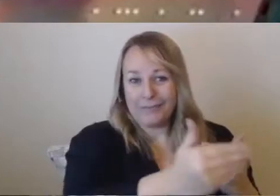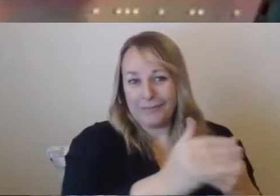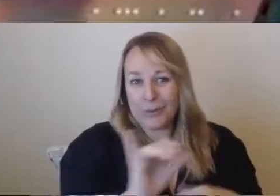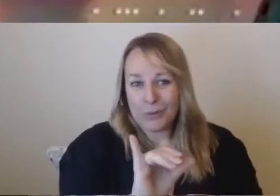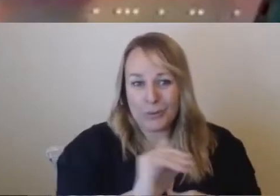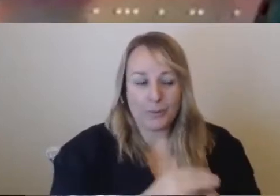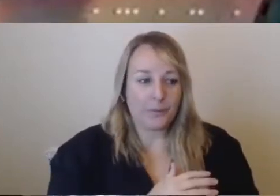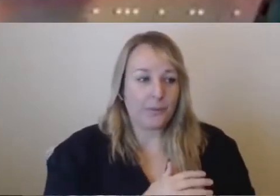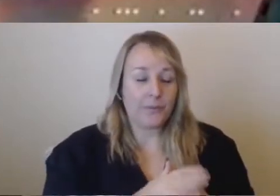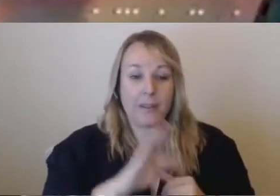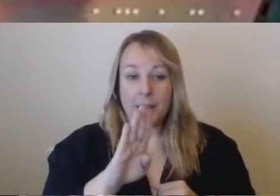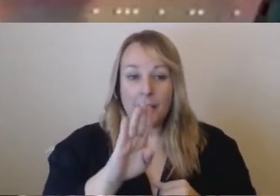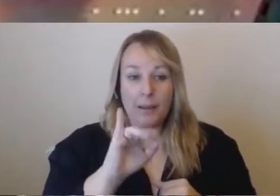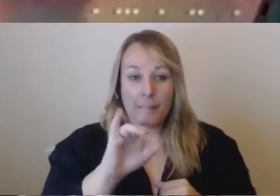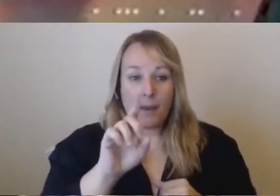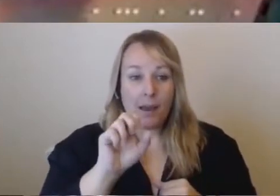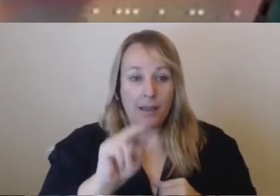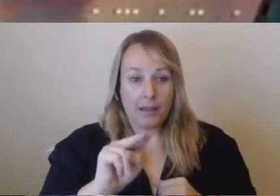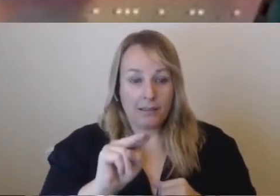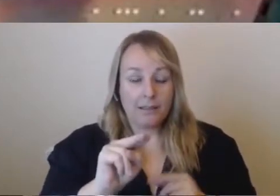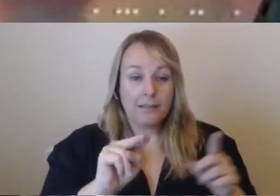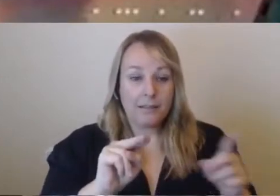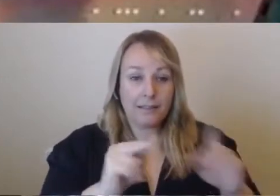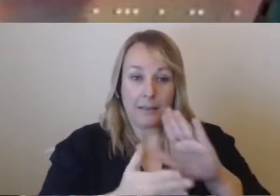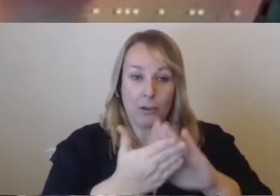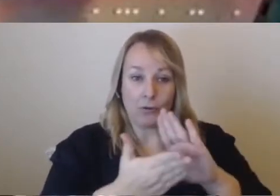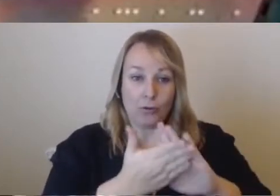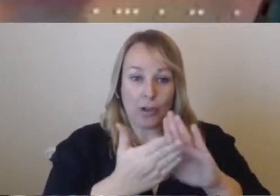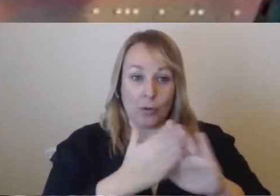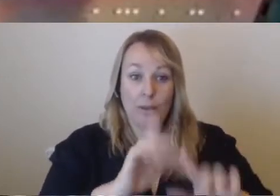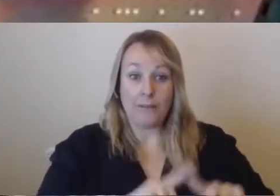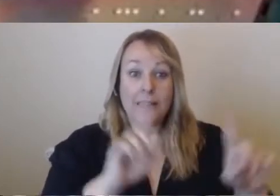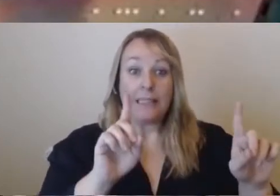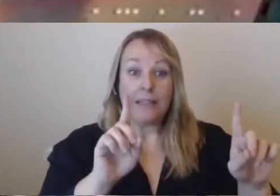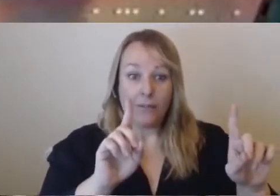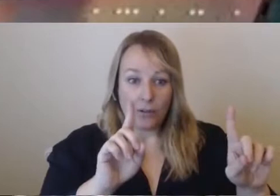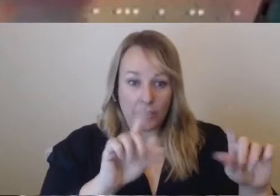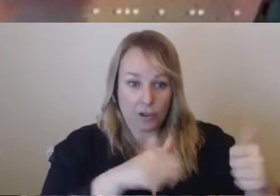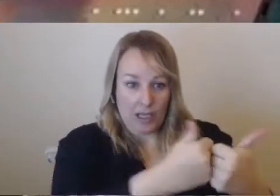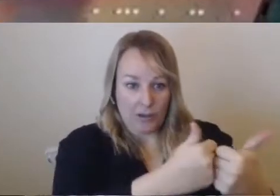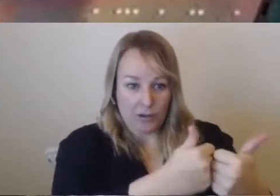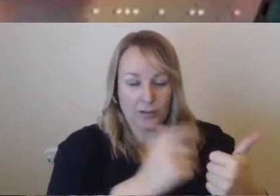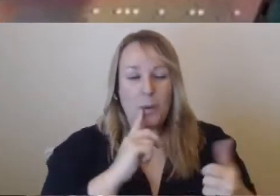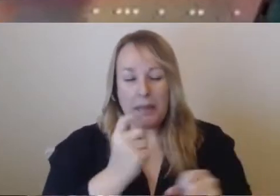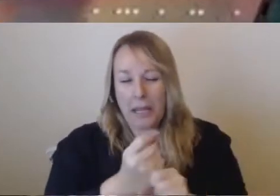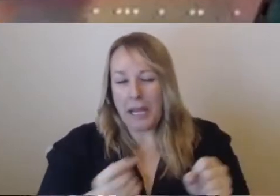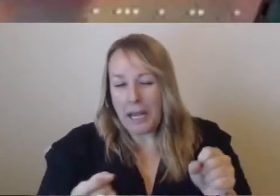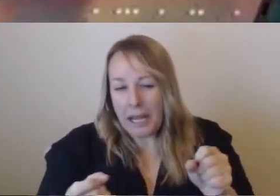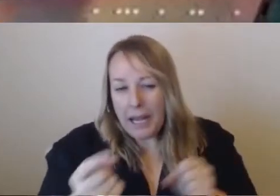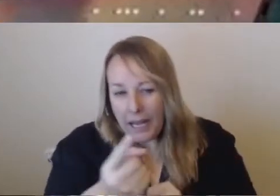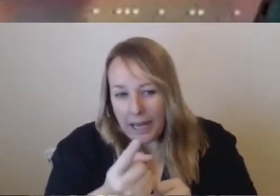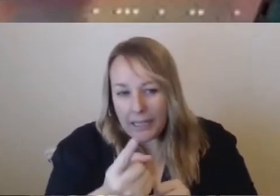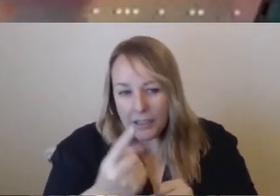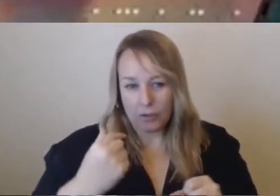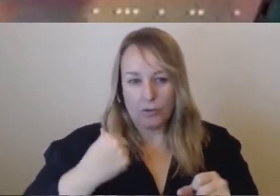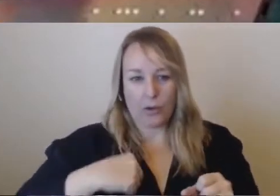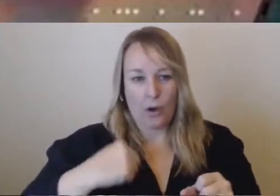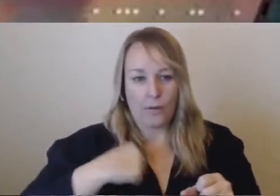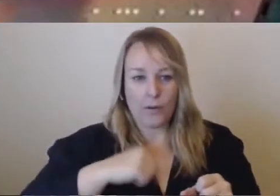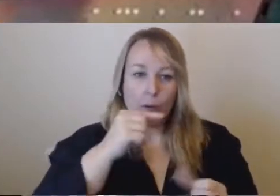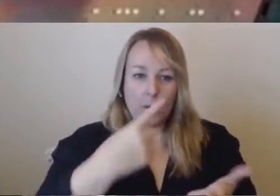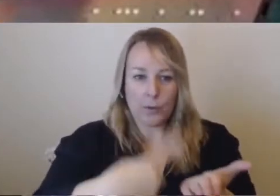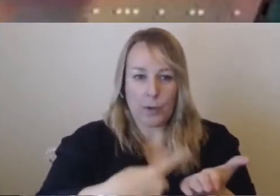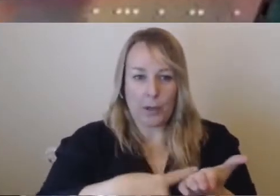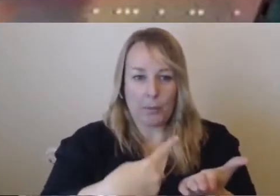The Biden administration will present different kinds of challenges, but that we'll be probably talking about that in next year's year ahead once we figured out the patterns and rhythms of